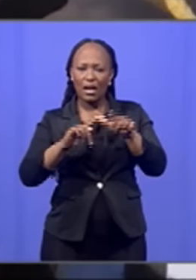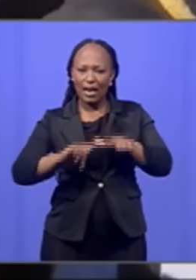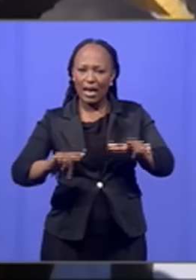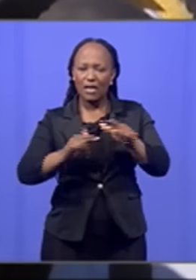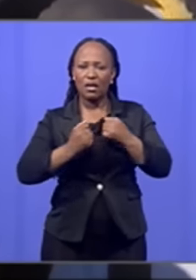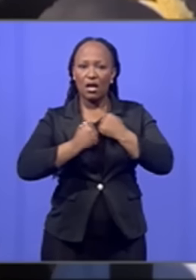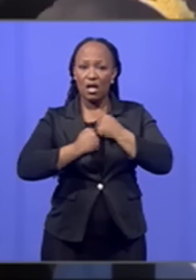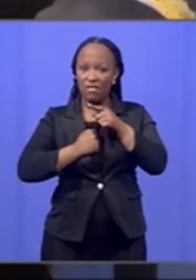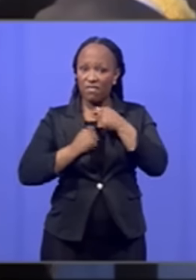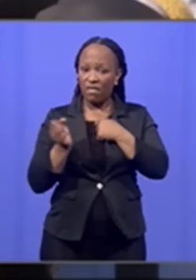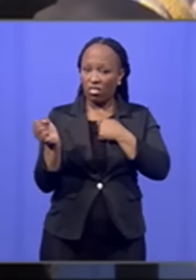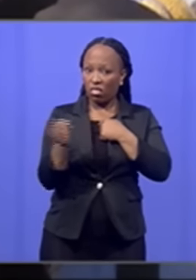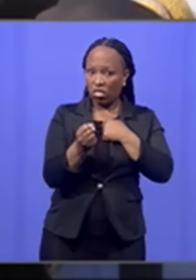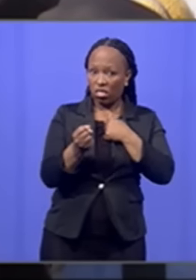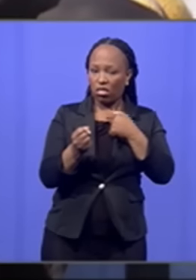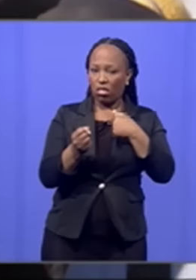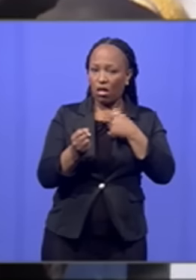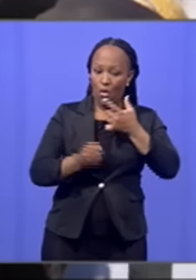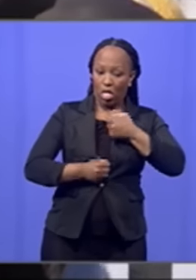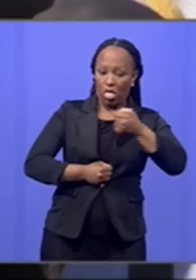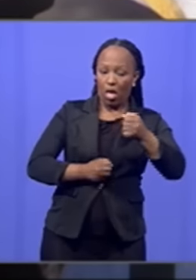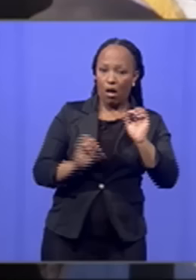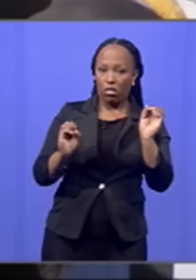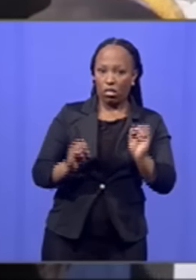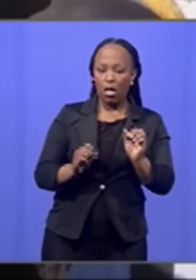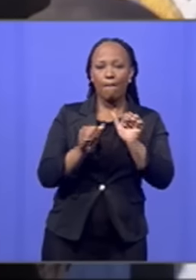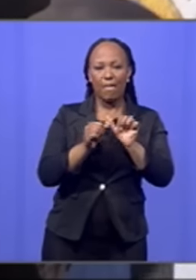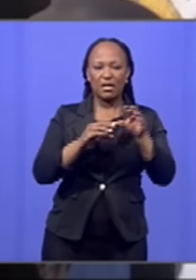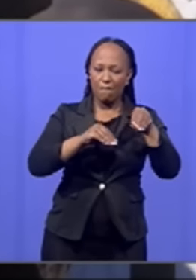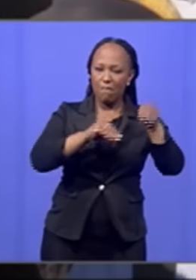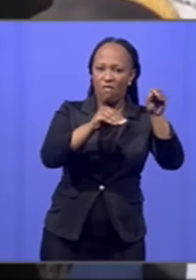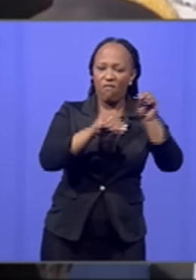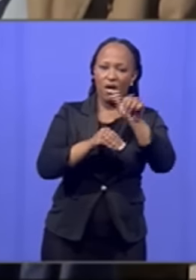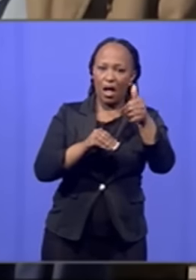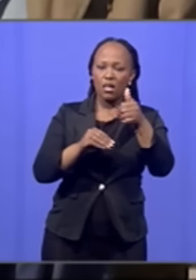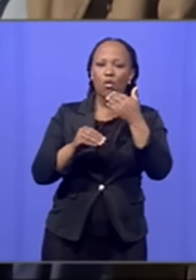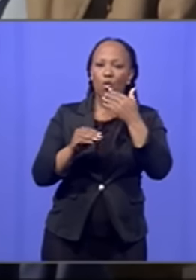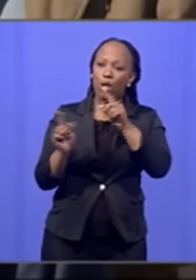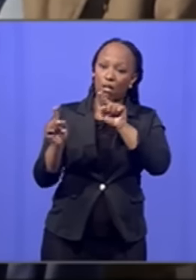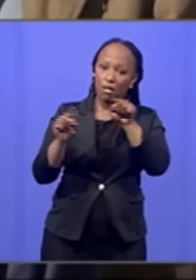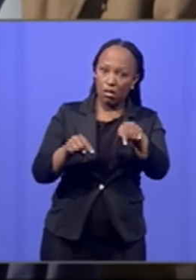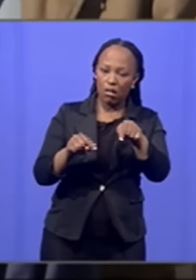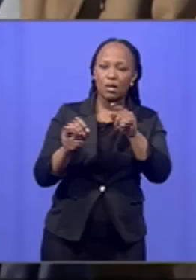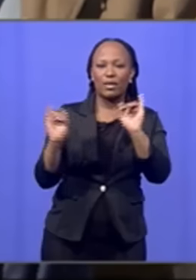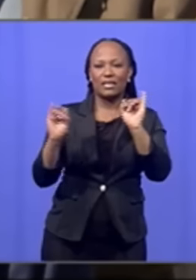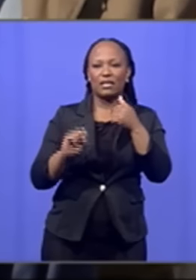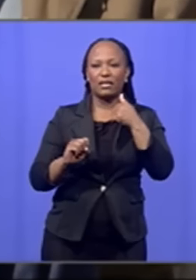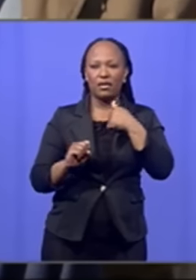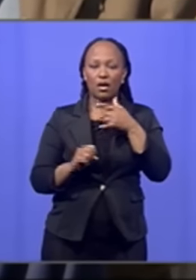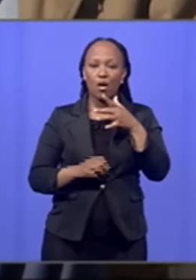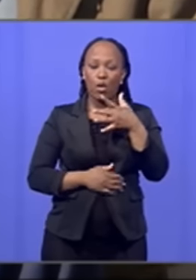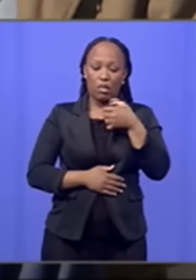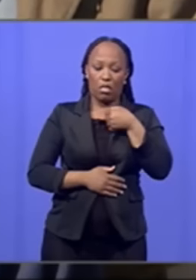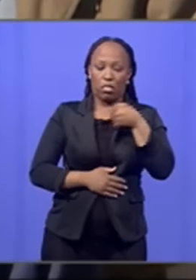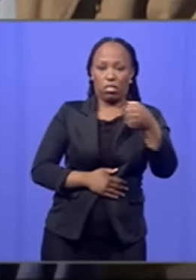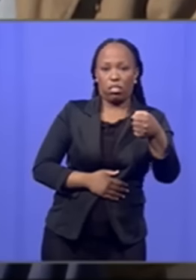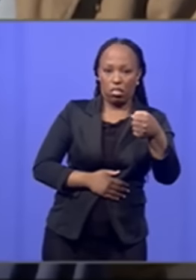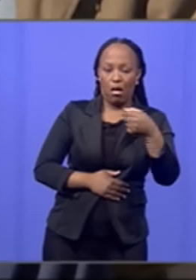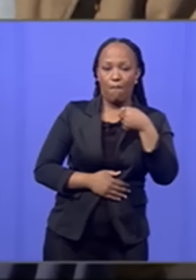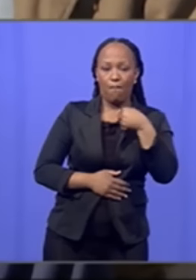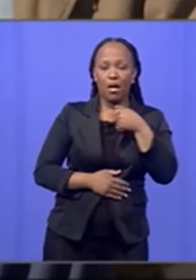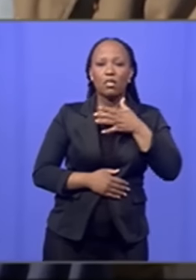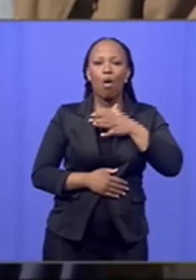is a rehiri, then it's about time that Impala e re sutele ge go tle batho ba taretsa serious. When we need to get hired, ntwe re bantle ba re batlang yone ba re